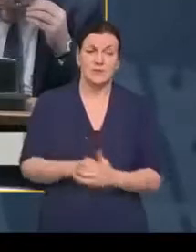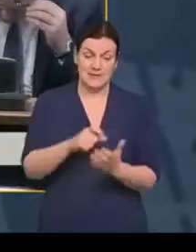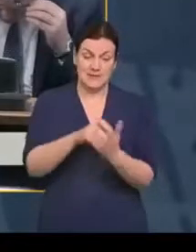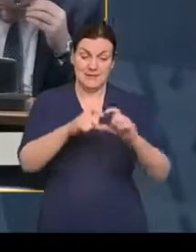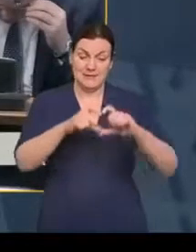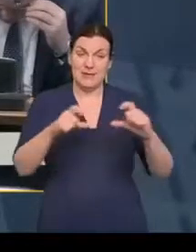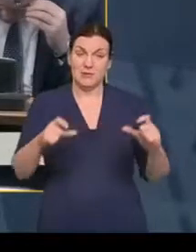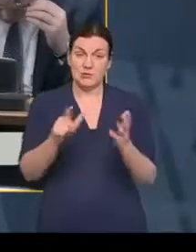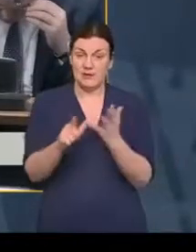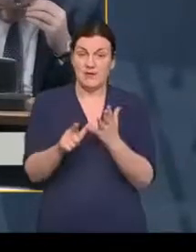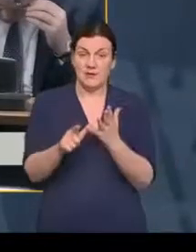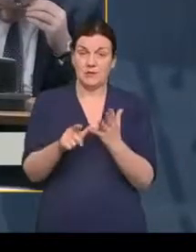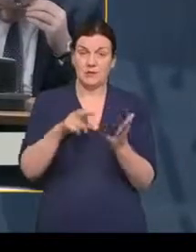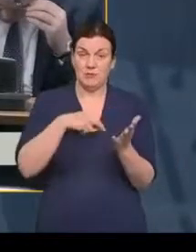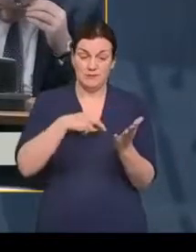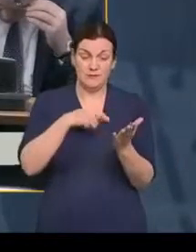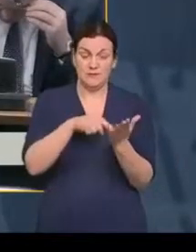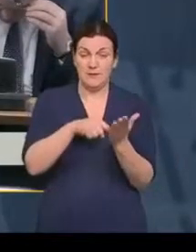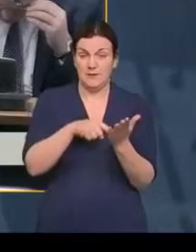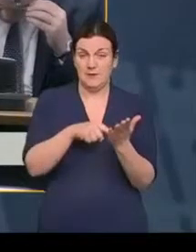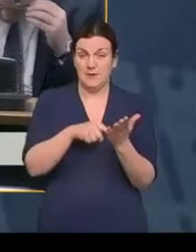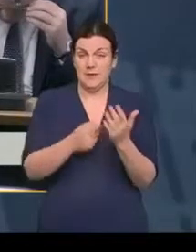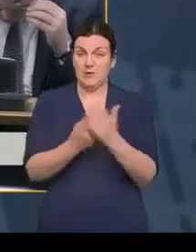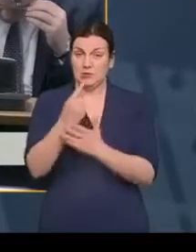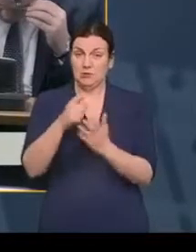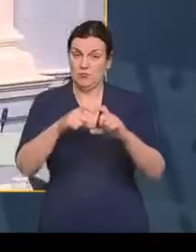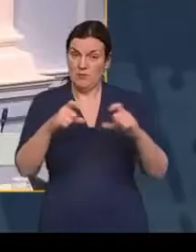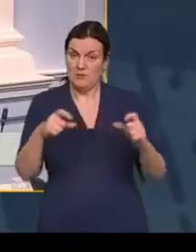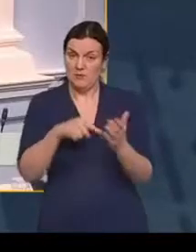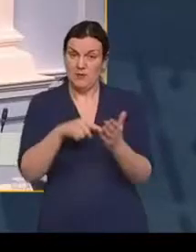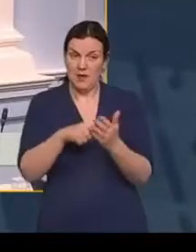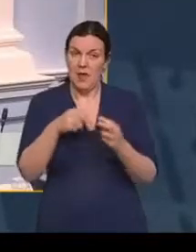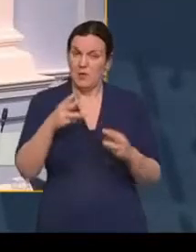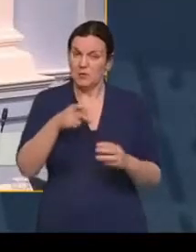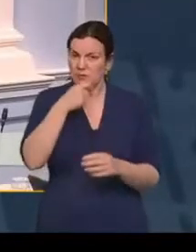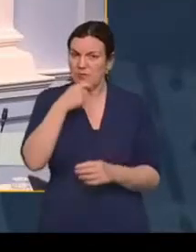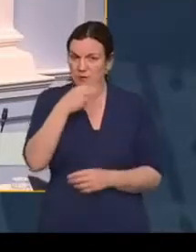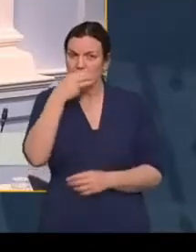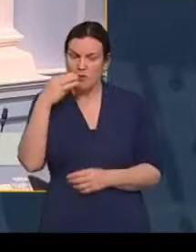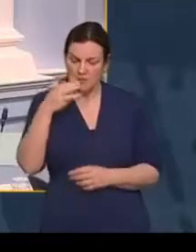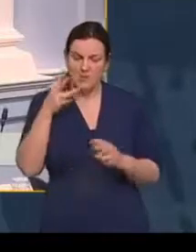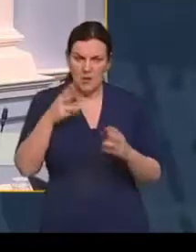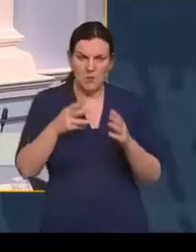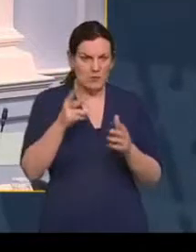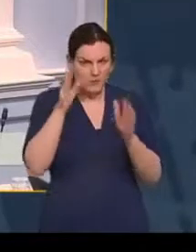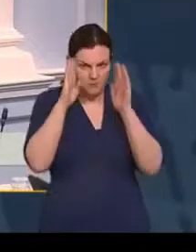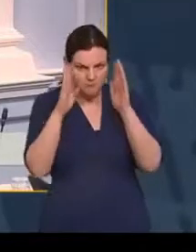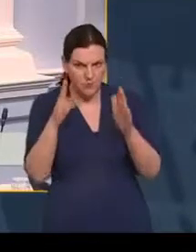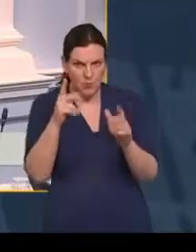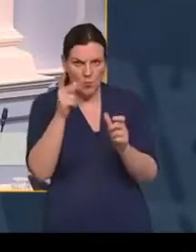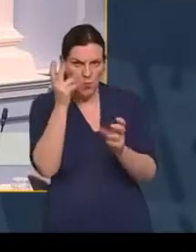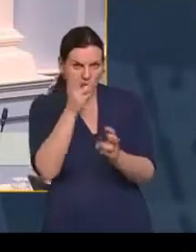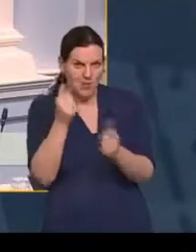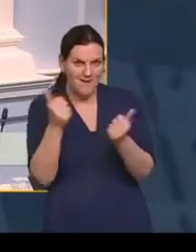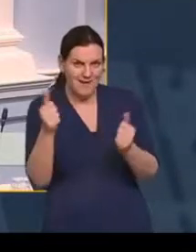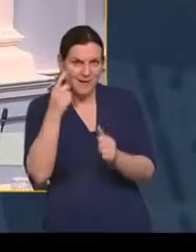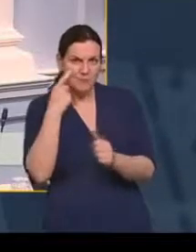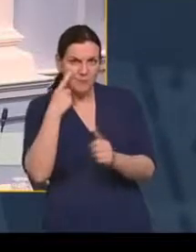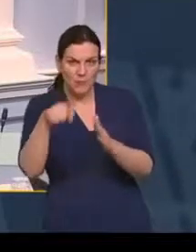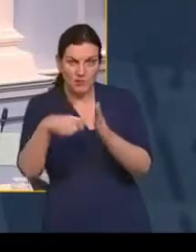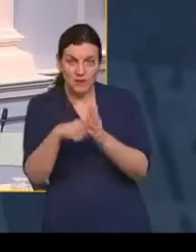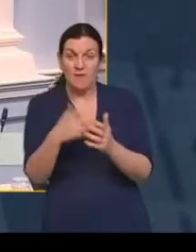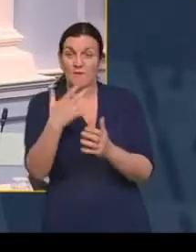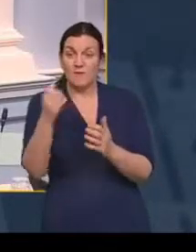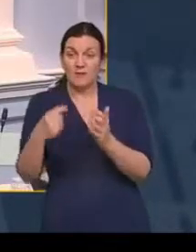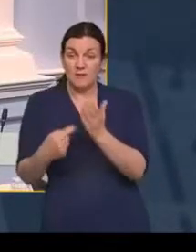isolation. And Section 7 there, issues are raised during Section 7. So I just want to give you a commitment there that I'll be closely watching any pilot